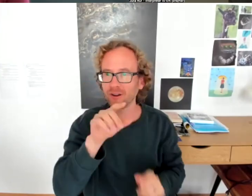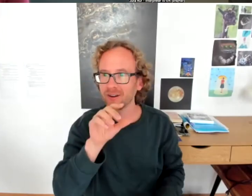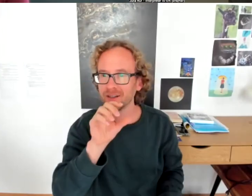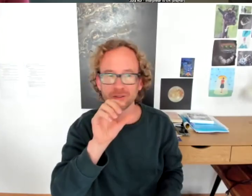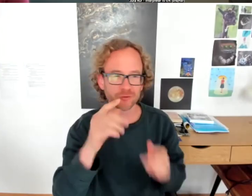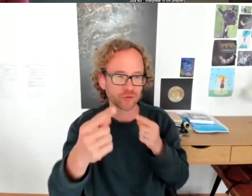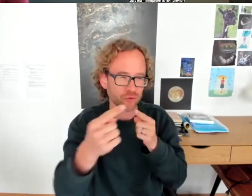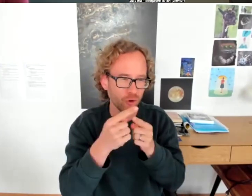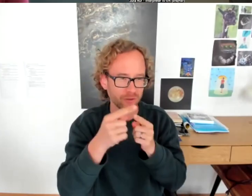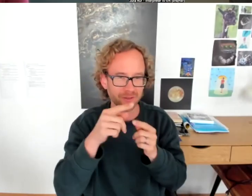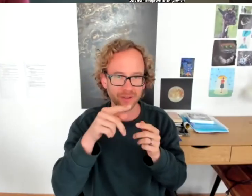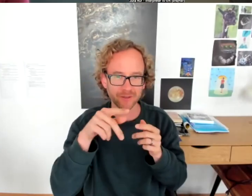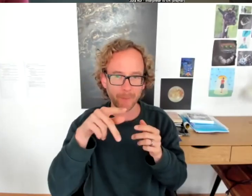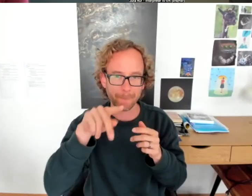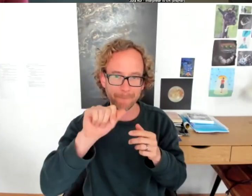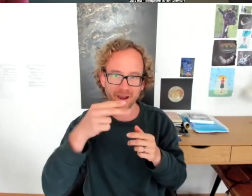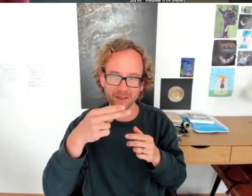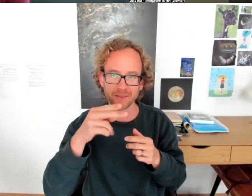So I was wondering,